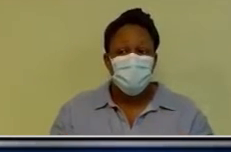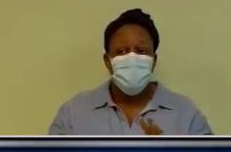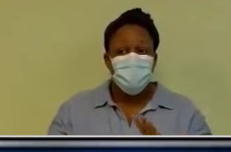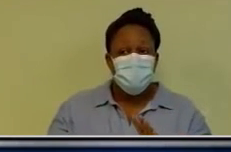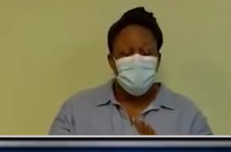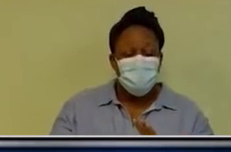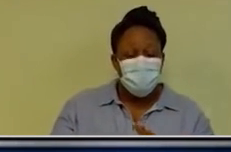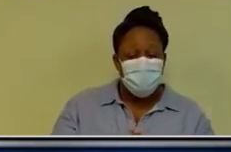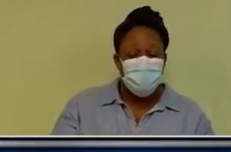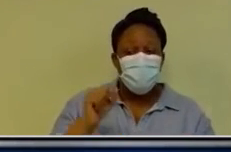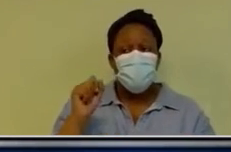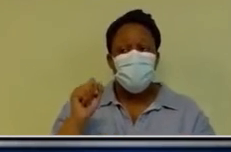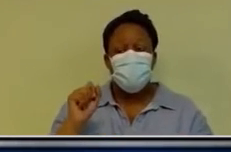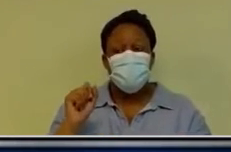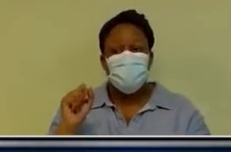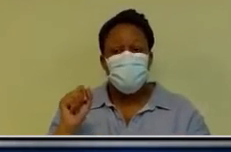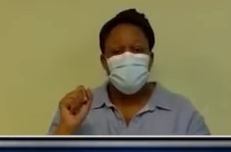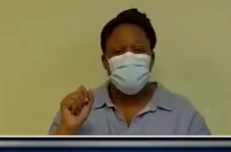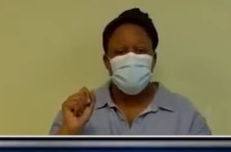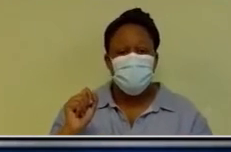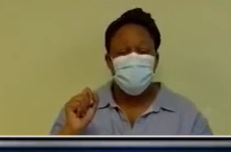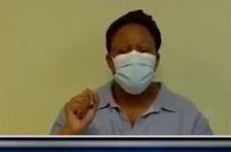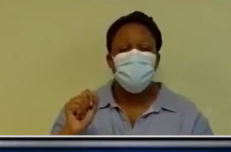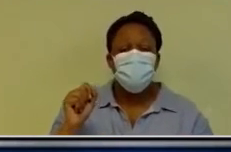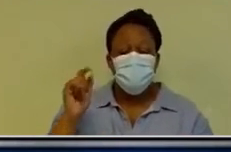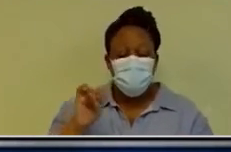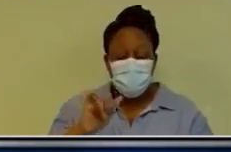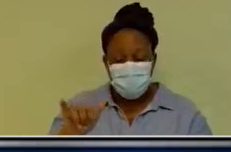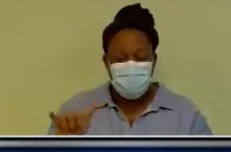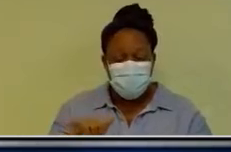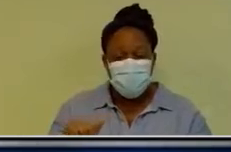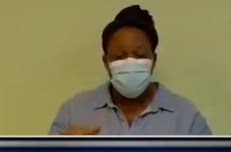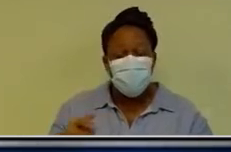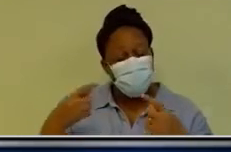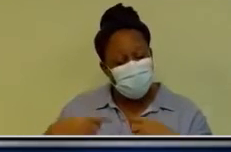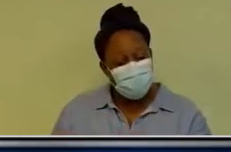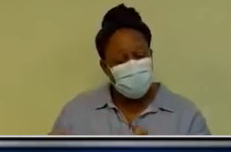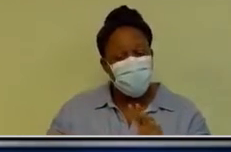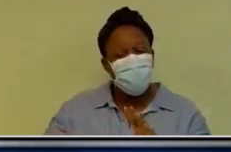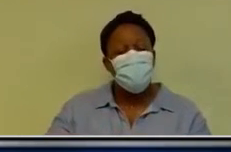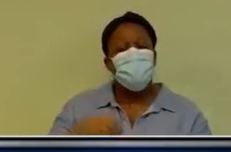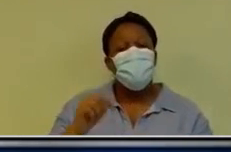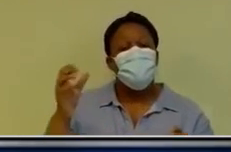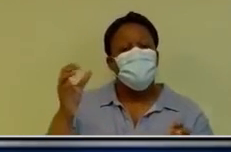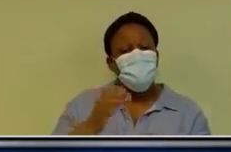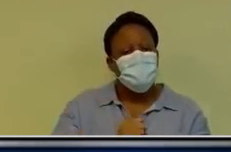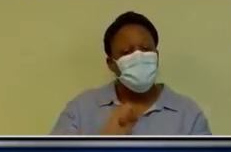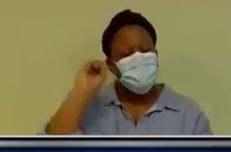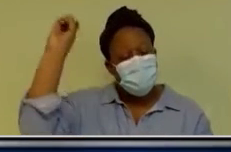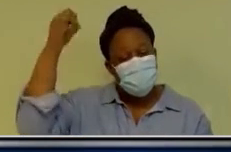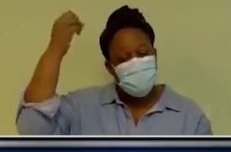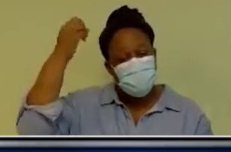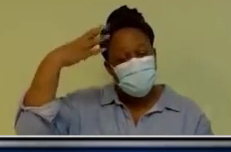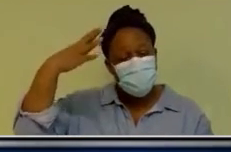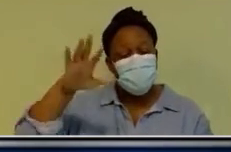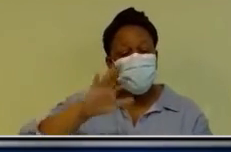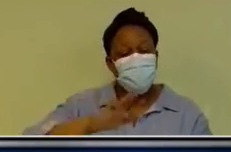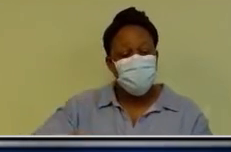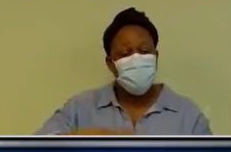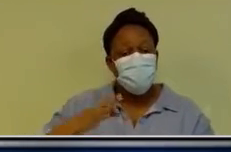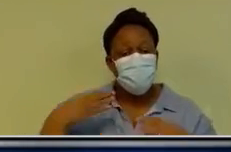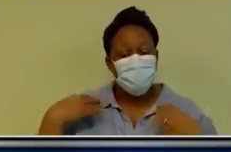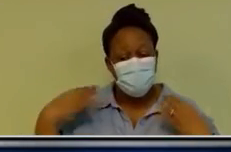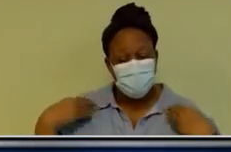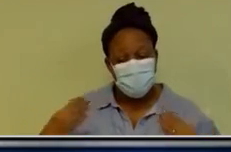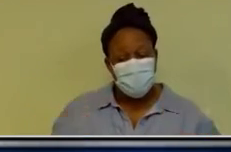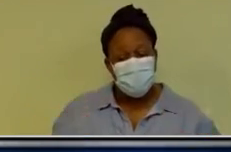skin when we are outdoors. Studies show that vitamin D activates the cells which help